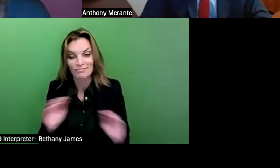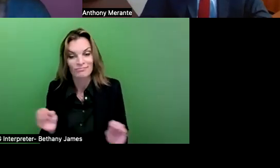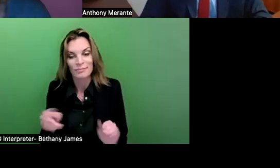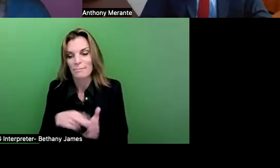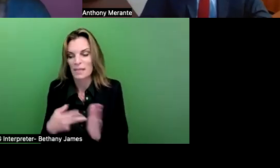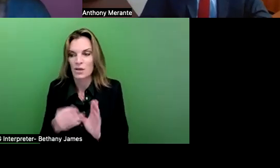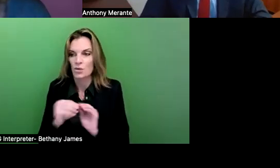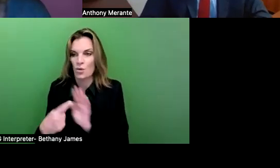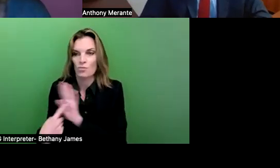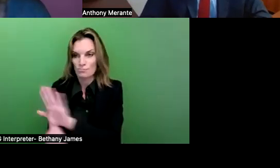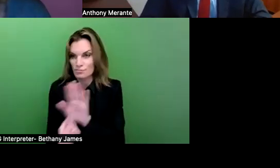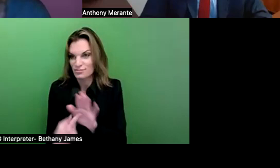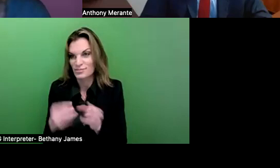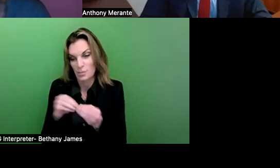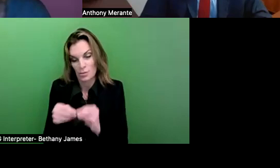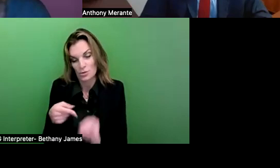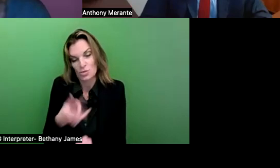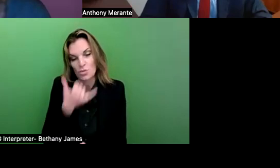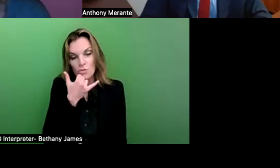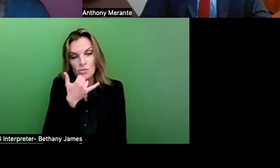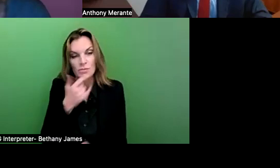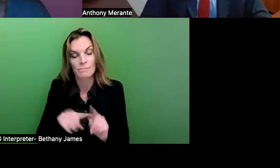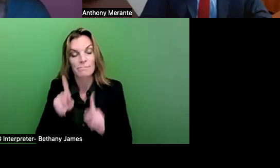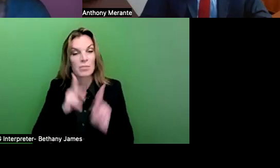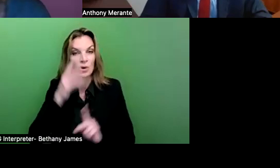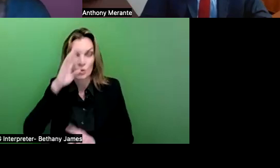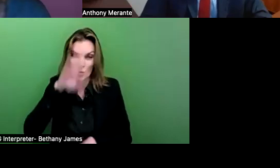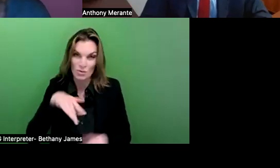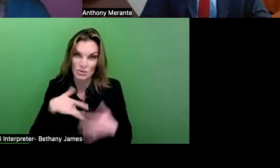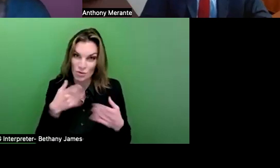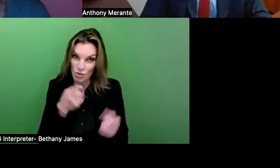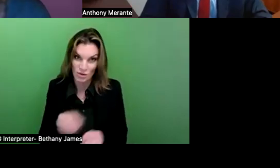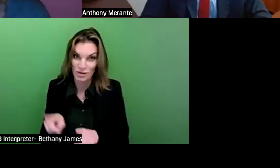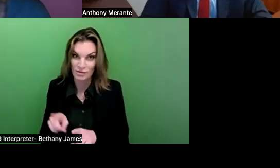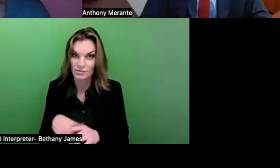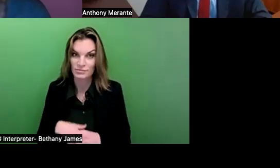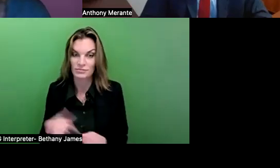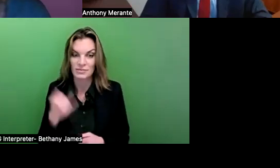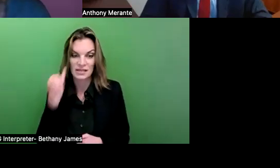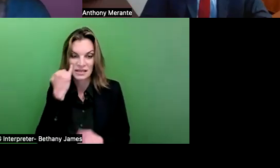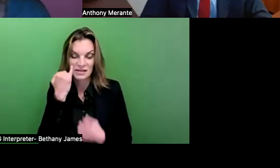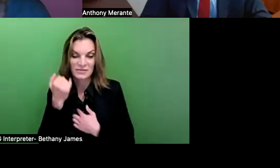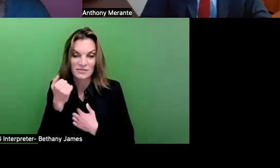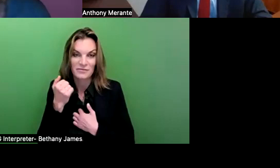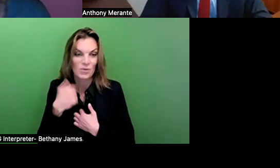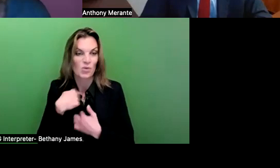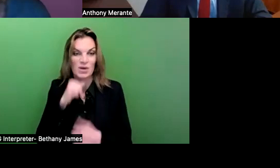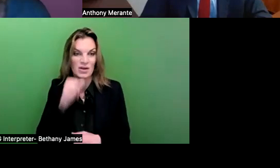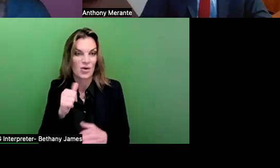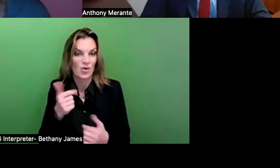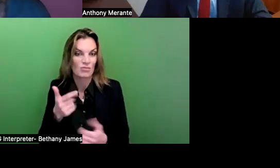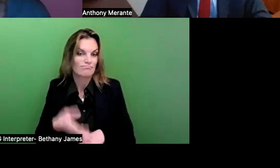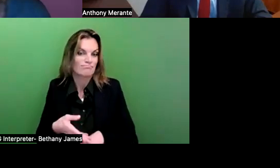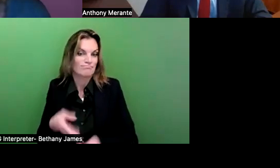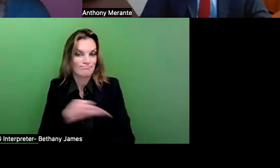being made, the statistics are flawed. But people know what's going on with the smash and grab. If we don't control that aspect of it, we're not going to have